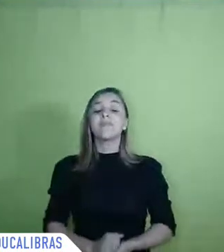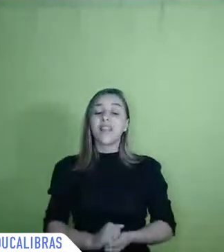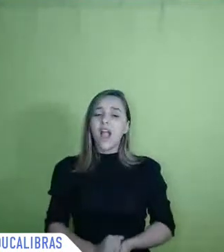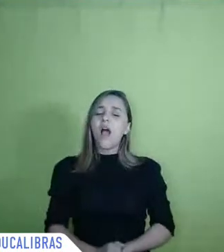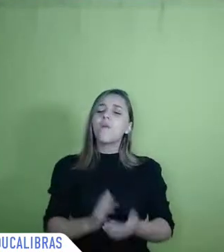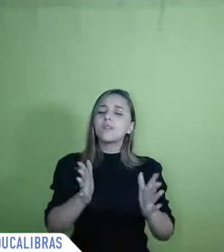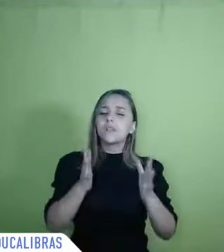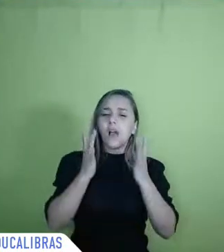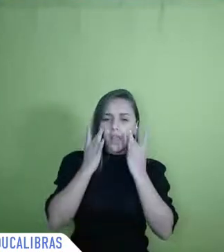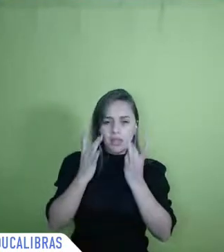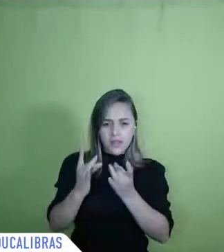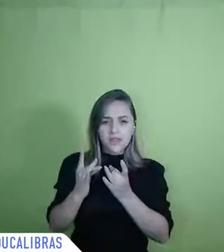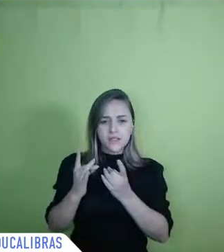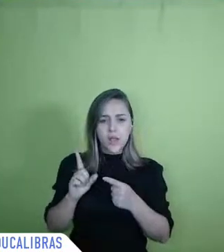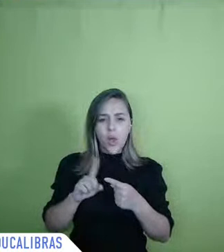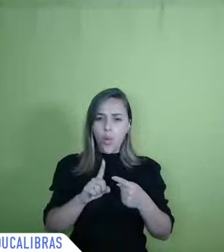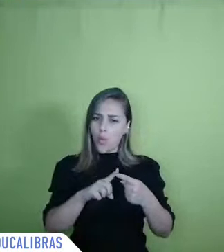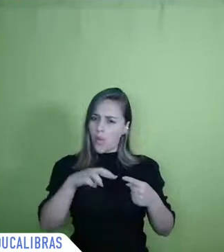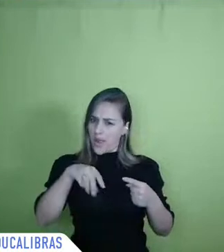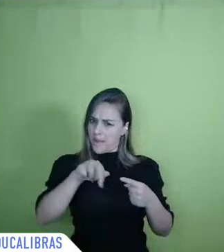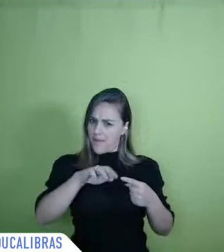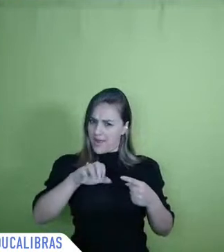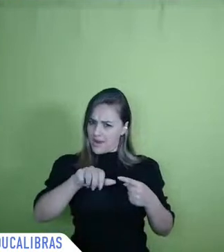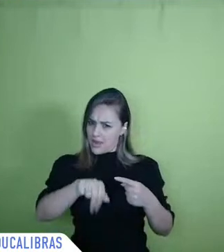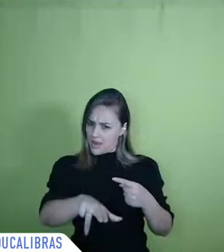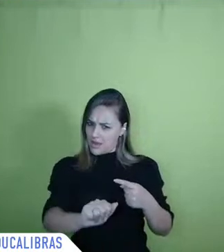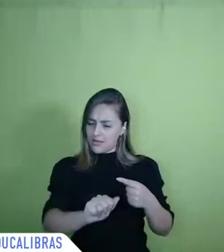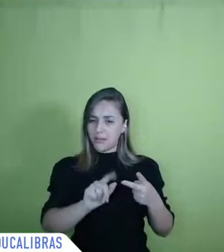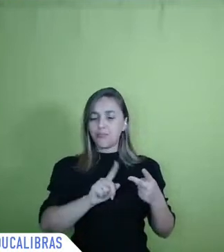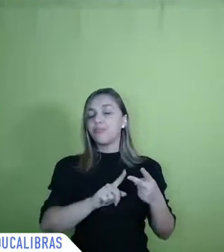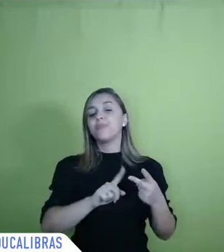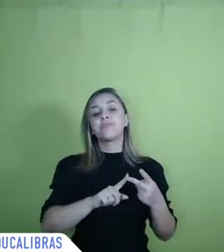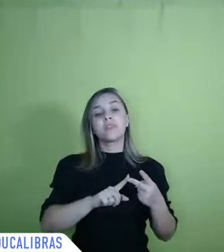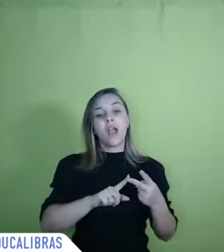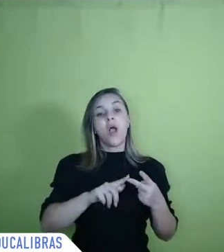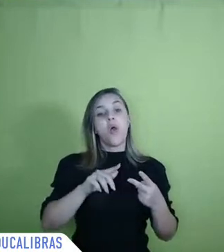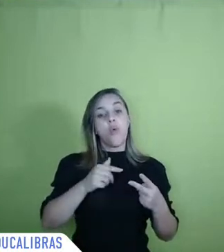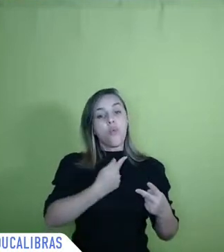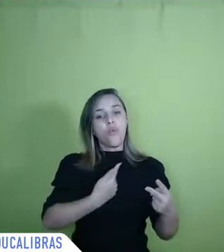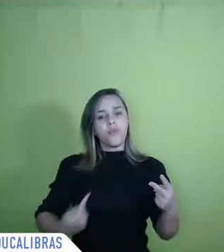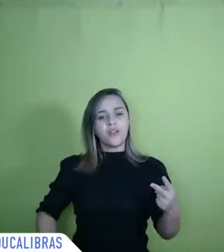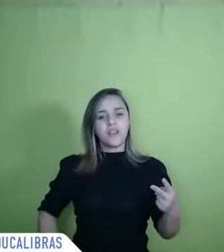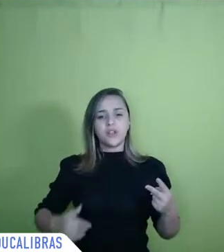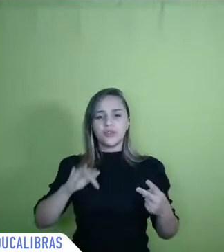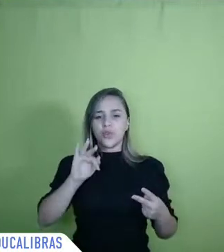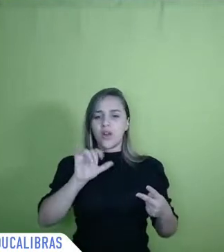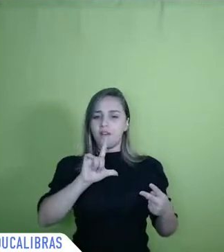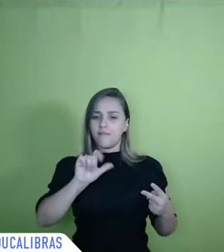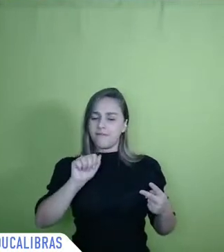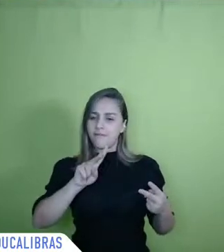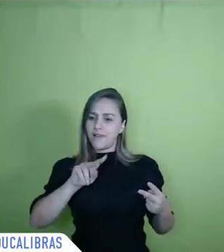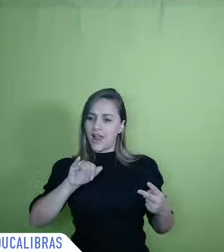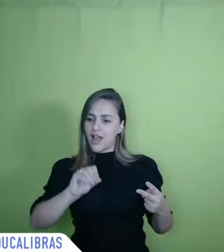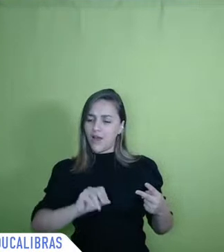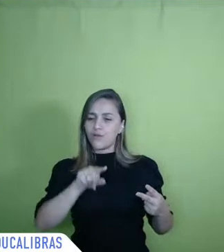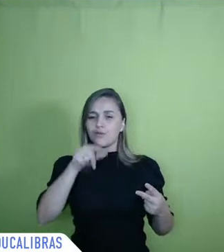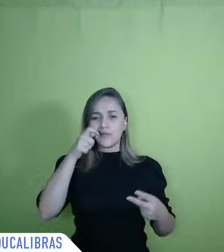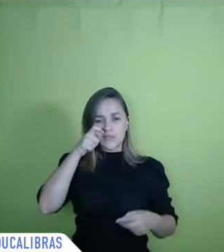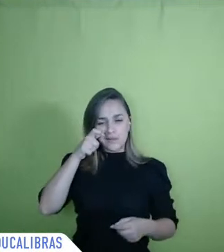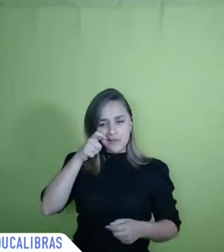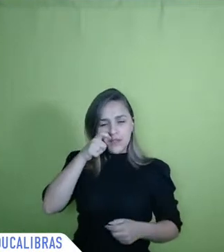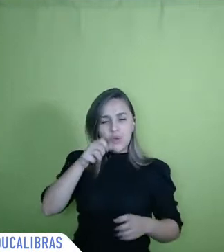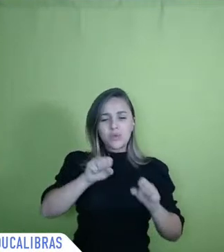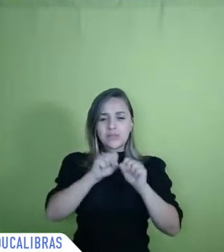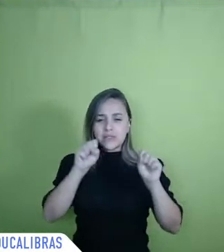argue in favor of a progressive tax system that taxes more the richest. This